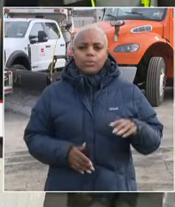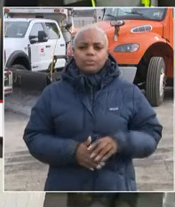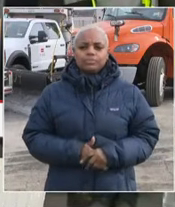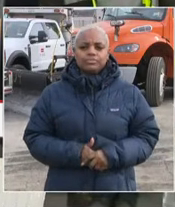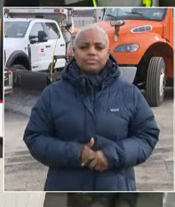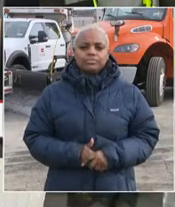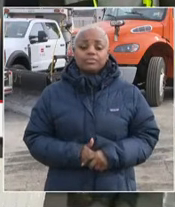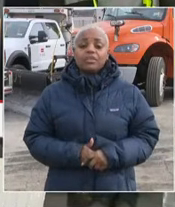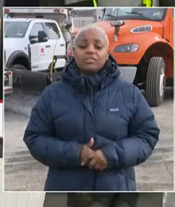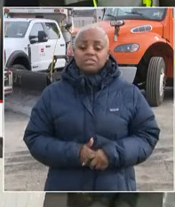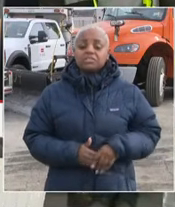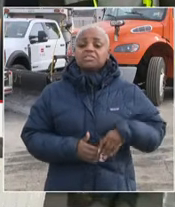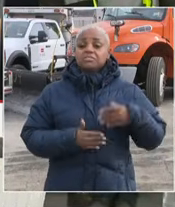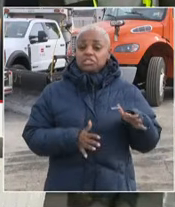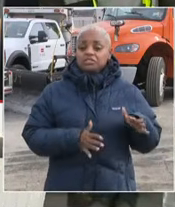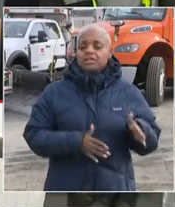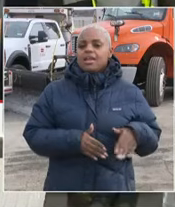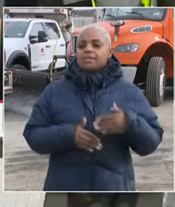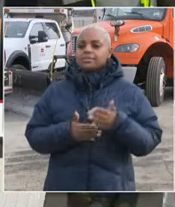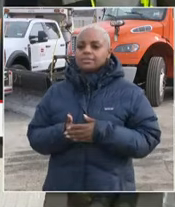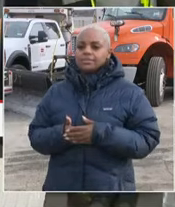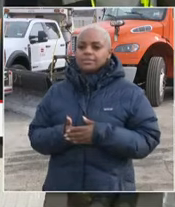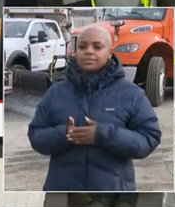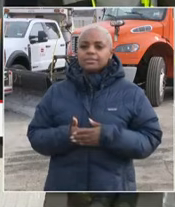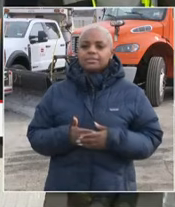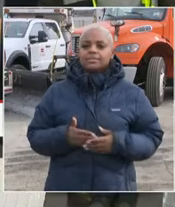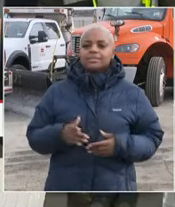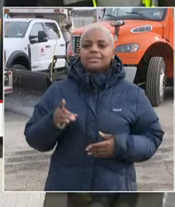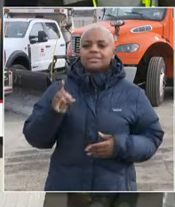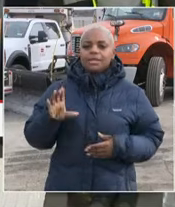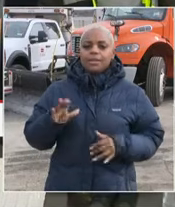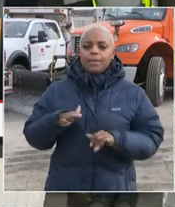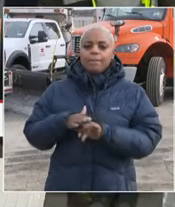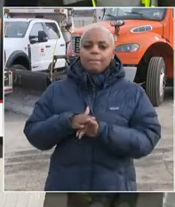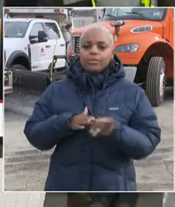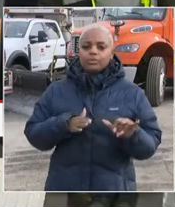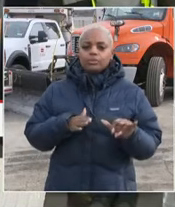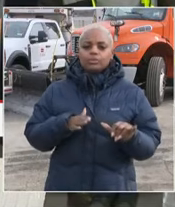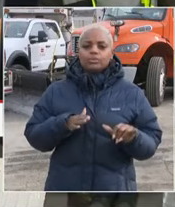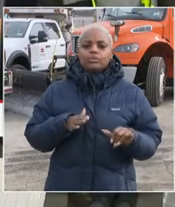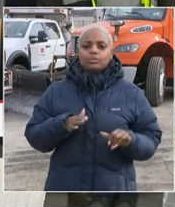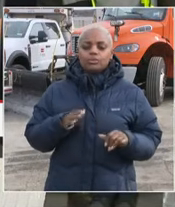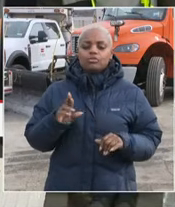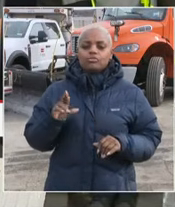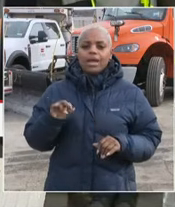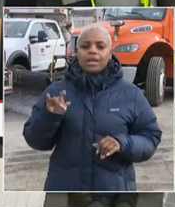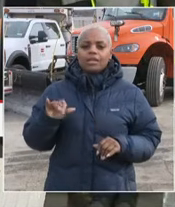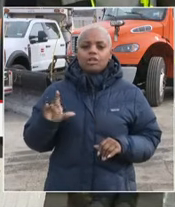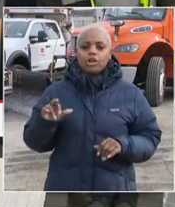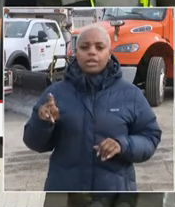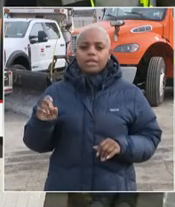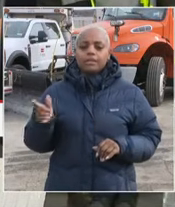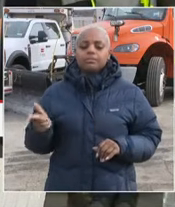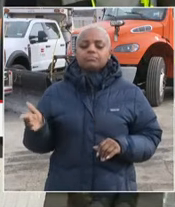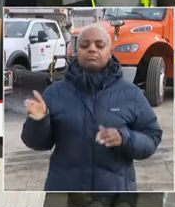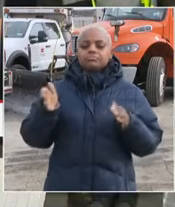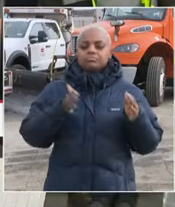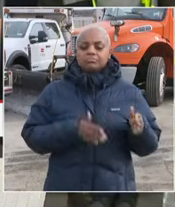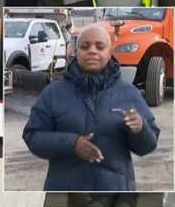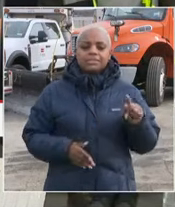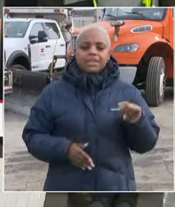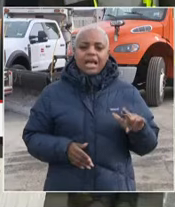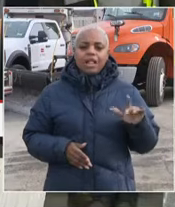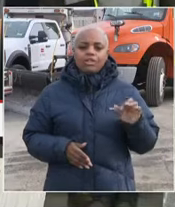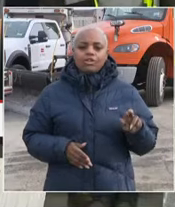manager for DC Metro, and Randy Clark. And Randy will be followed by the CEO